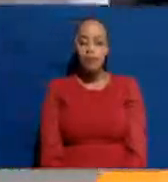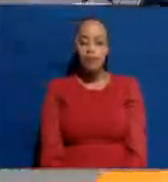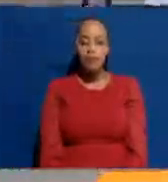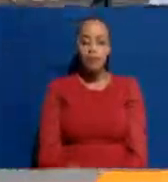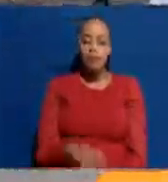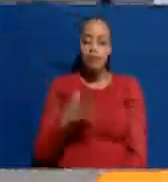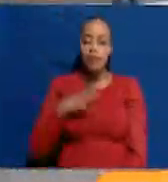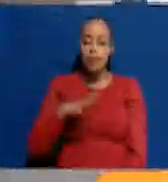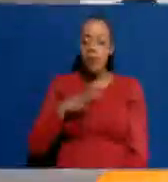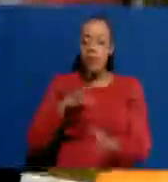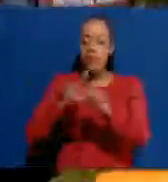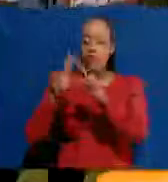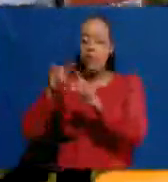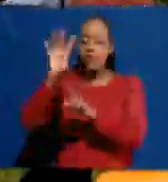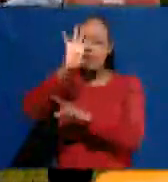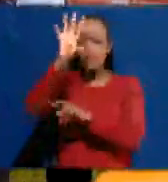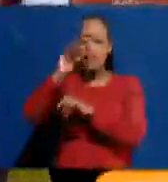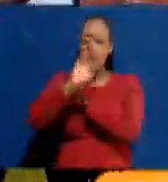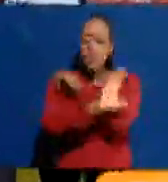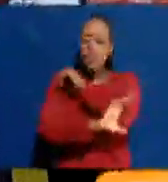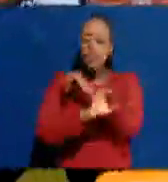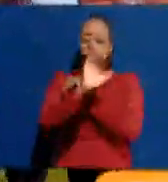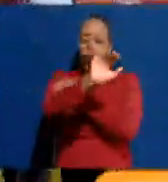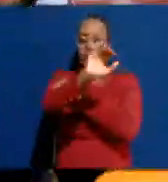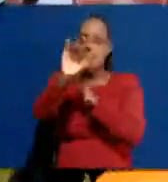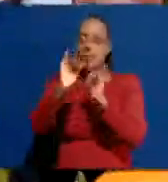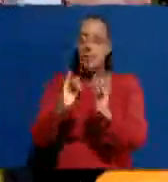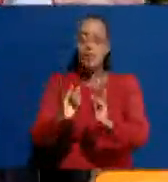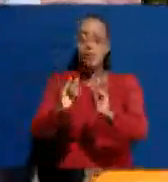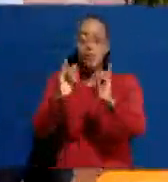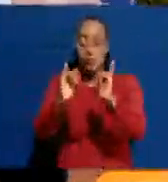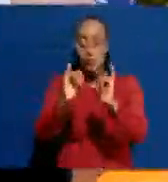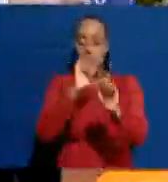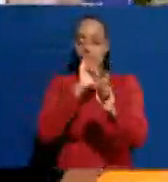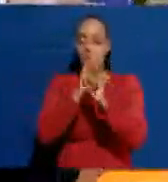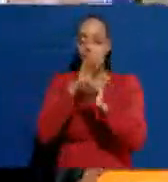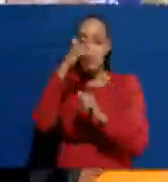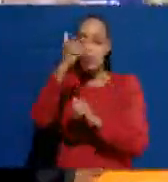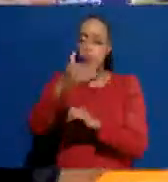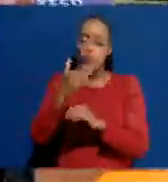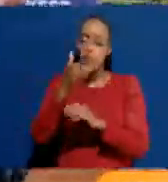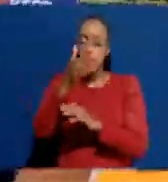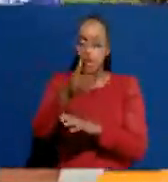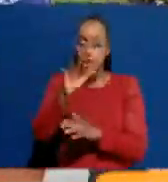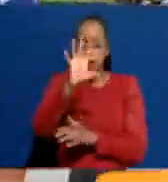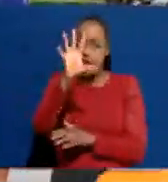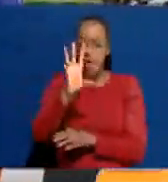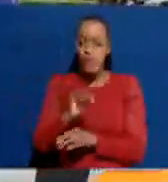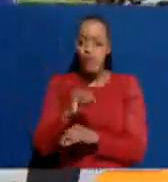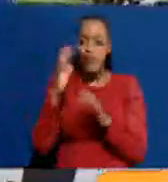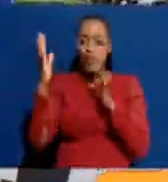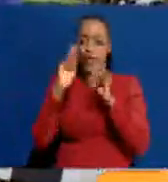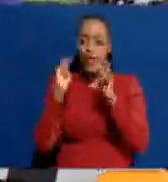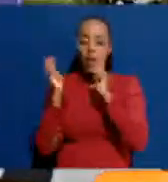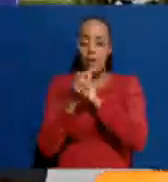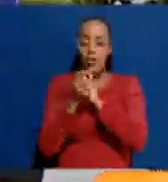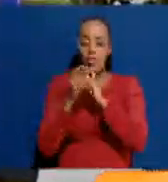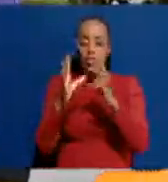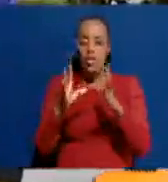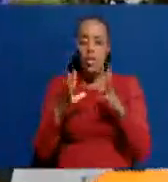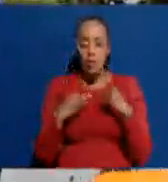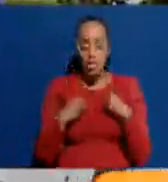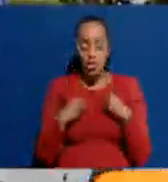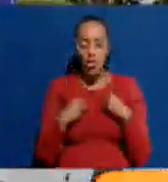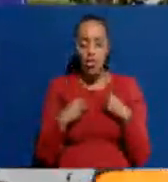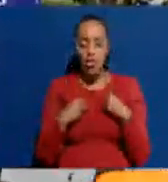Citizens from various African nations called for the implementation of promises made to the continent on climate change adaptation